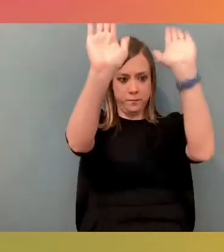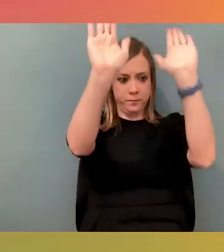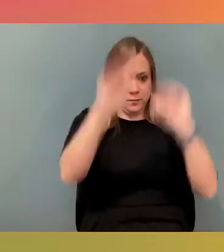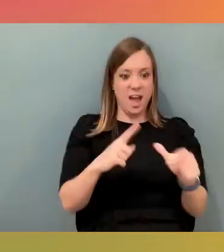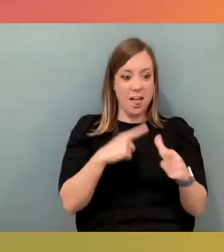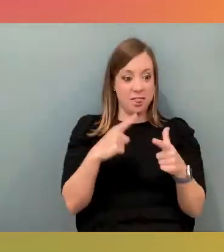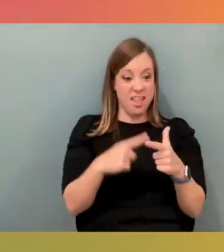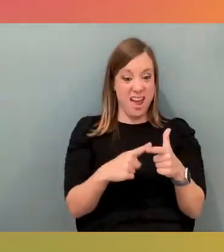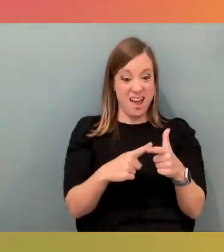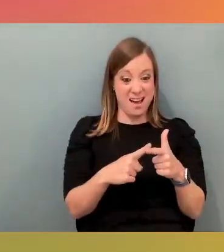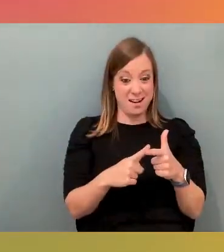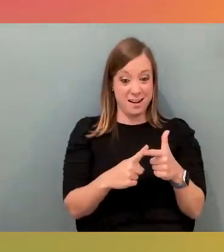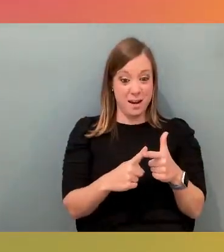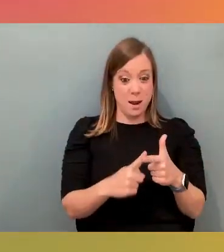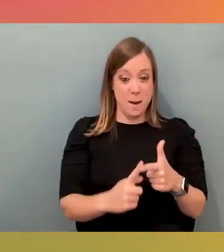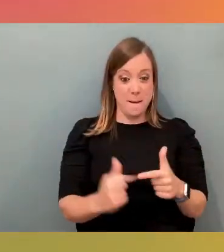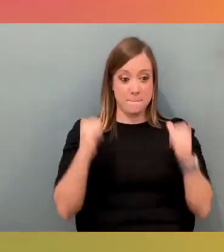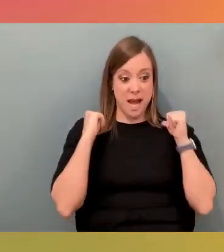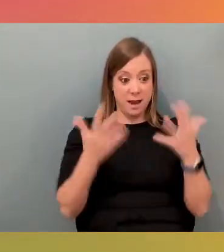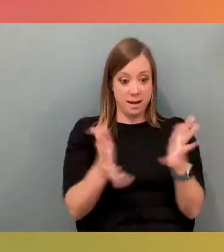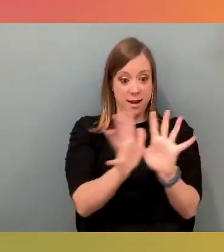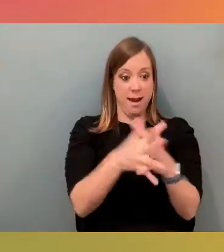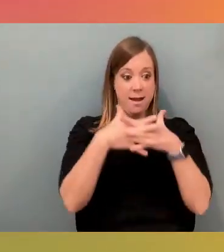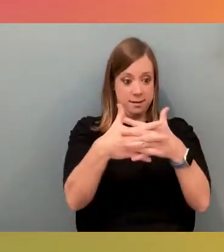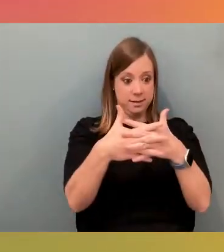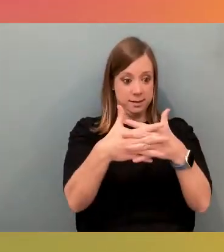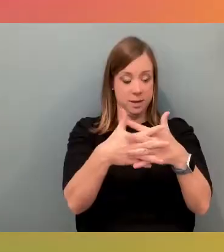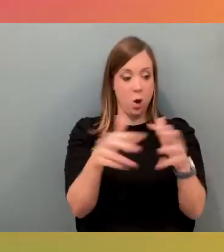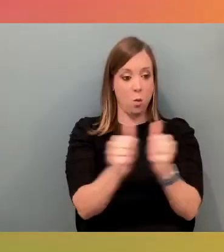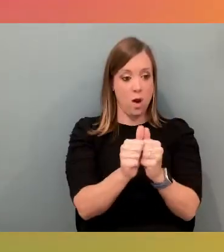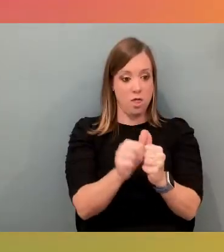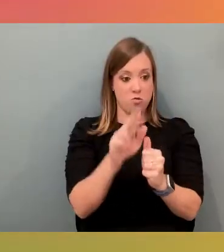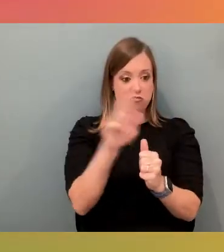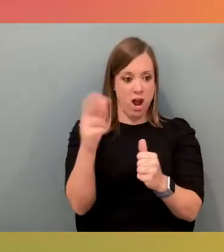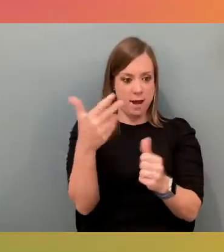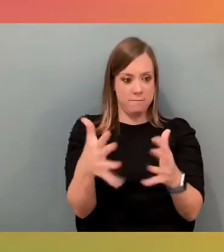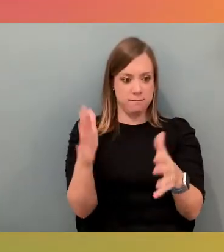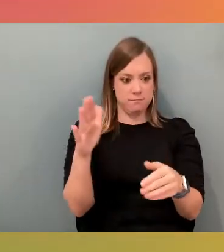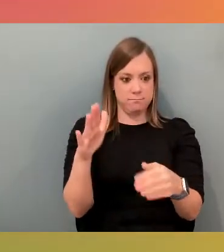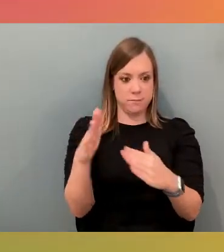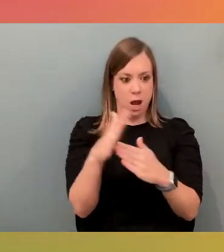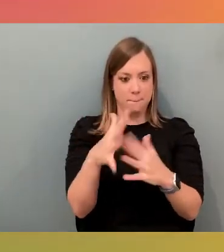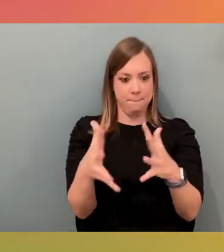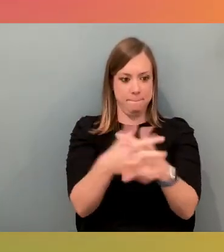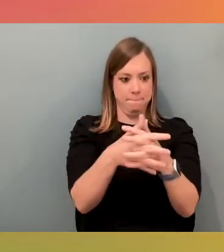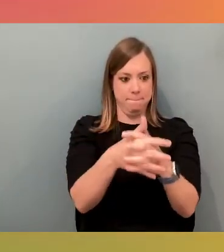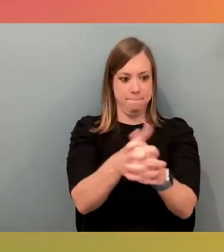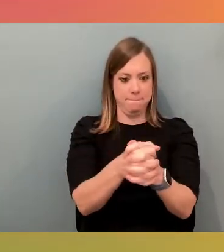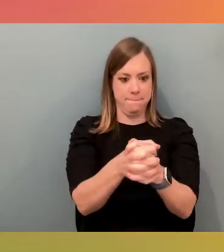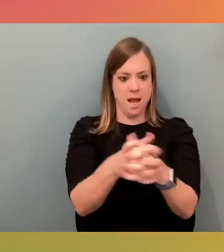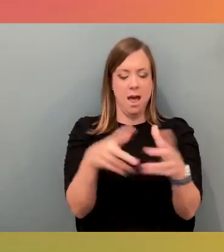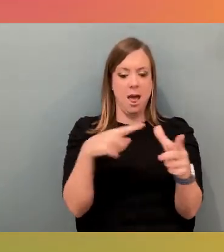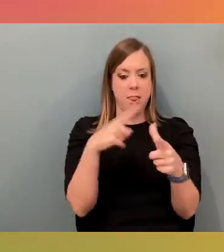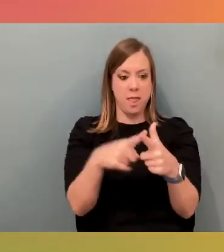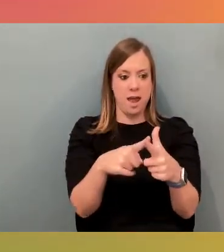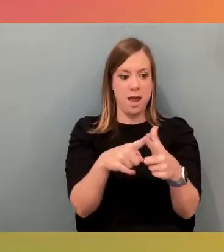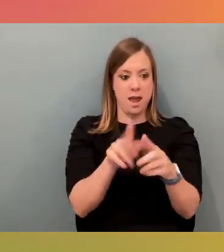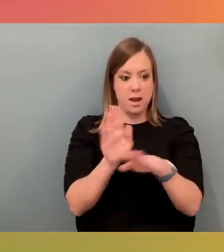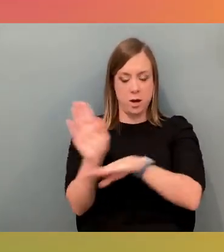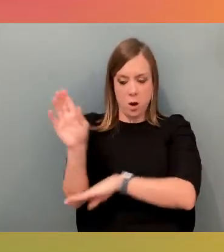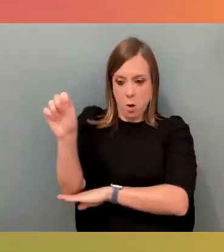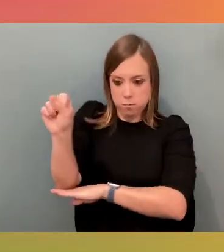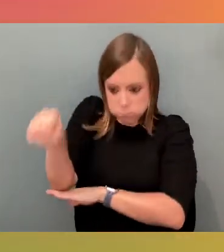hands behind your back with the right thumb on top. Squeeze the shoulder blades. And with your exhale, hinge forward, coming into a humble